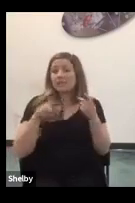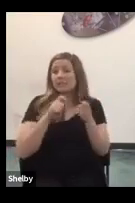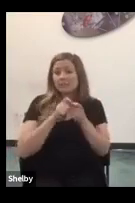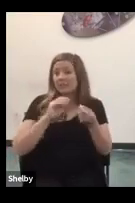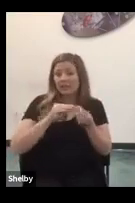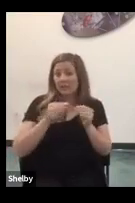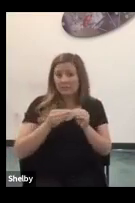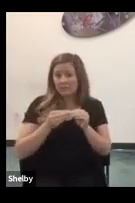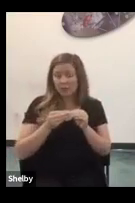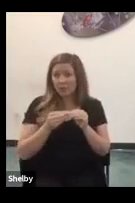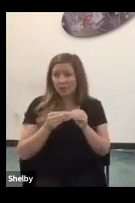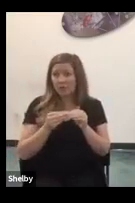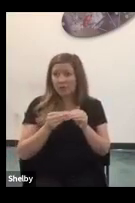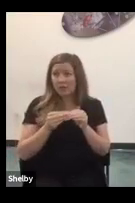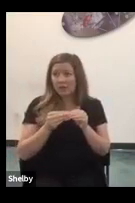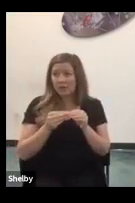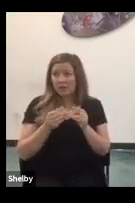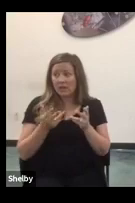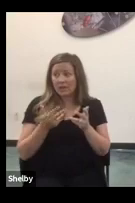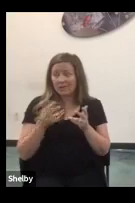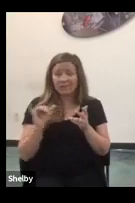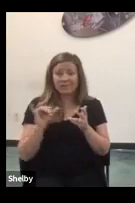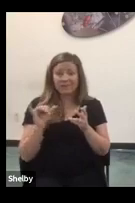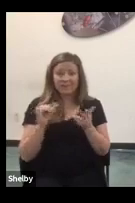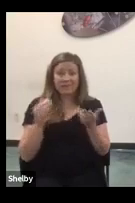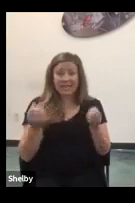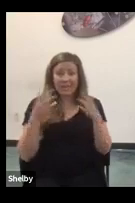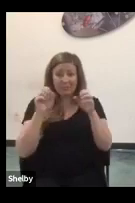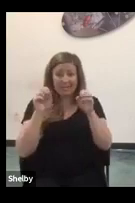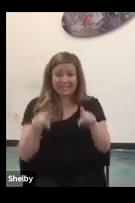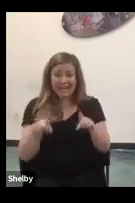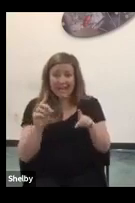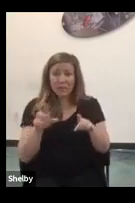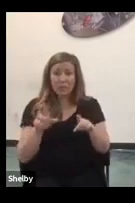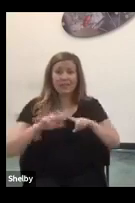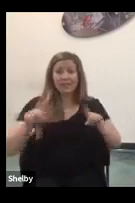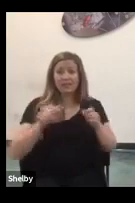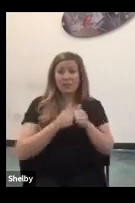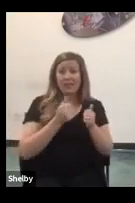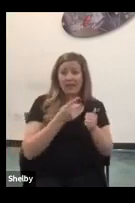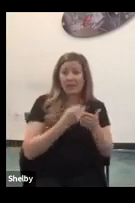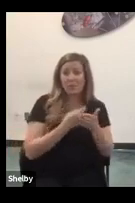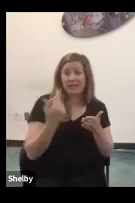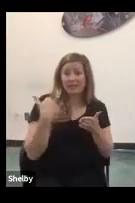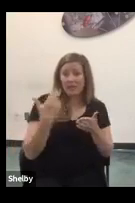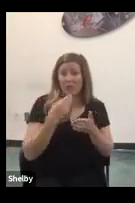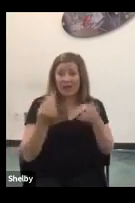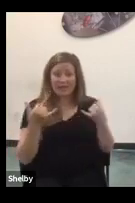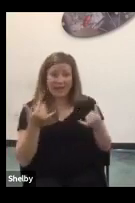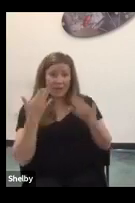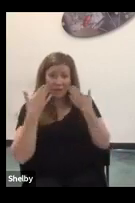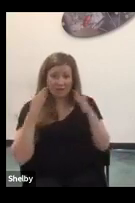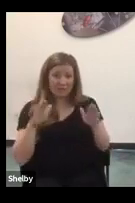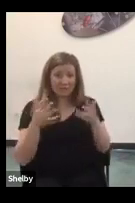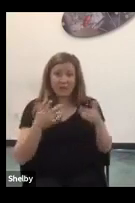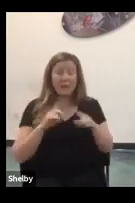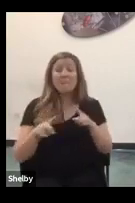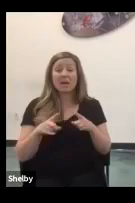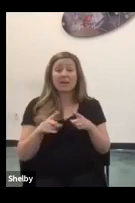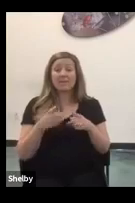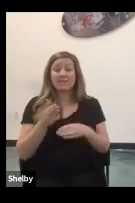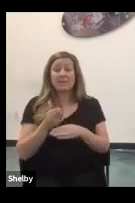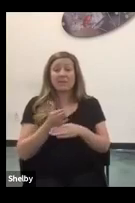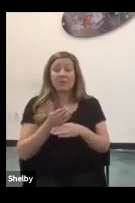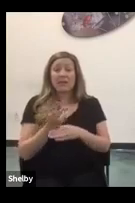of like how many tests, like the difference between a couple of weeks ago and now, but between the 3